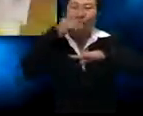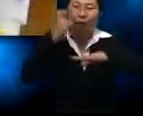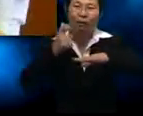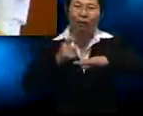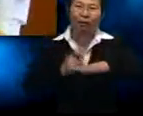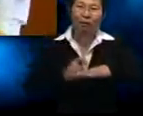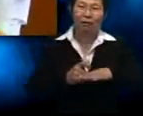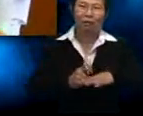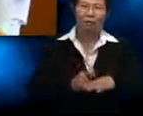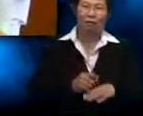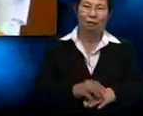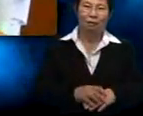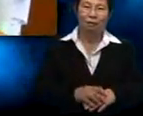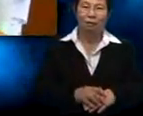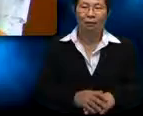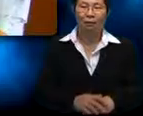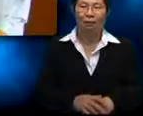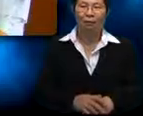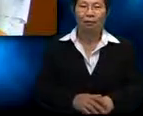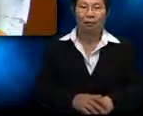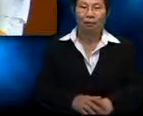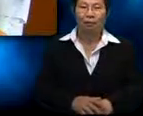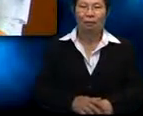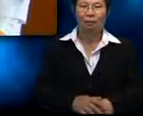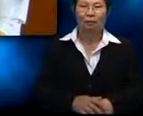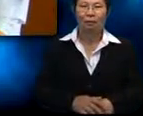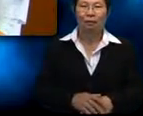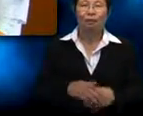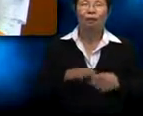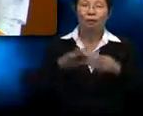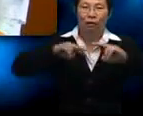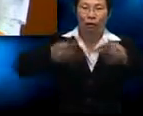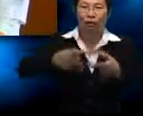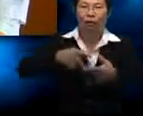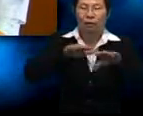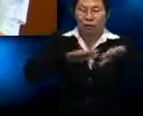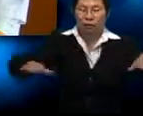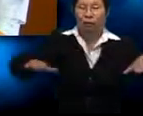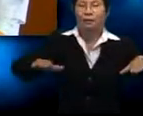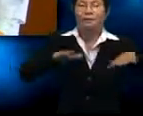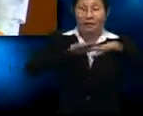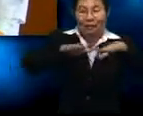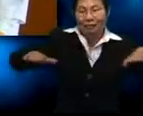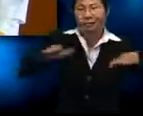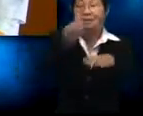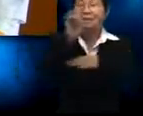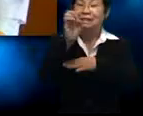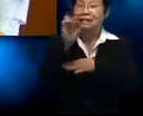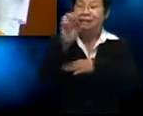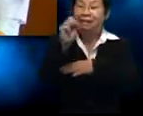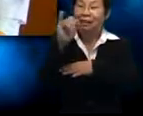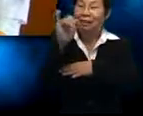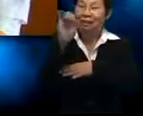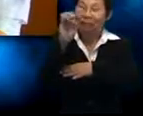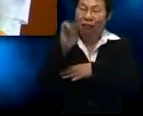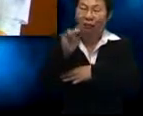have a skin. Actually, this skin is caused by surface tension. Now, see what will